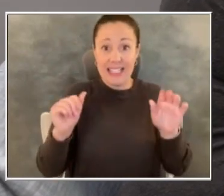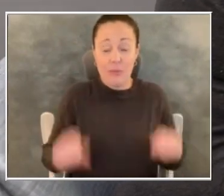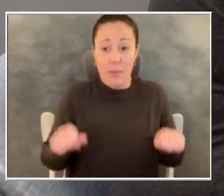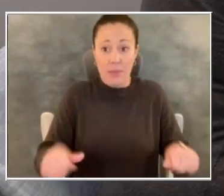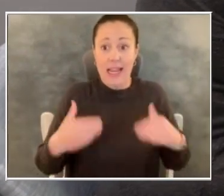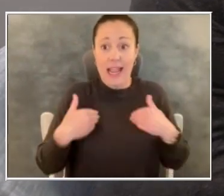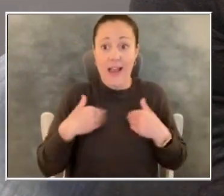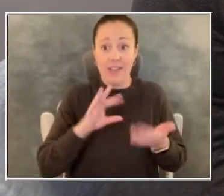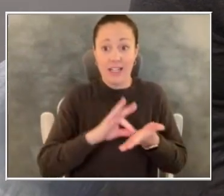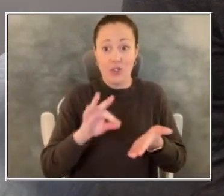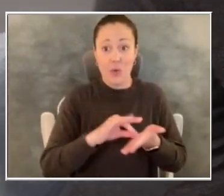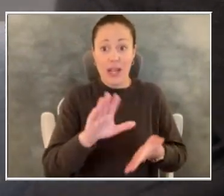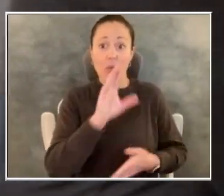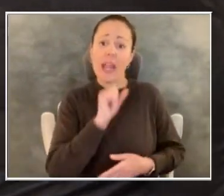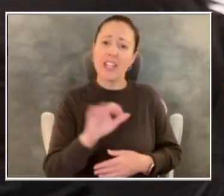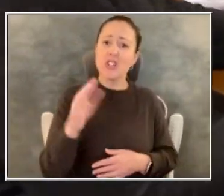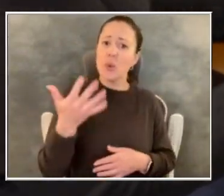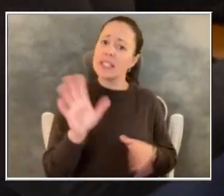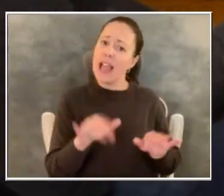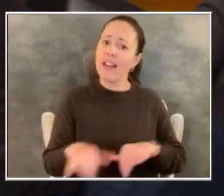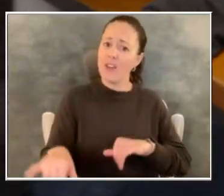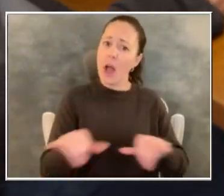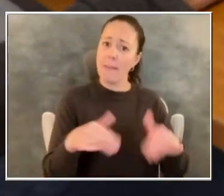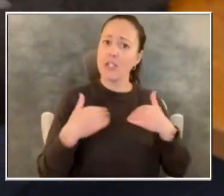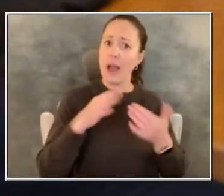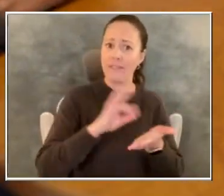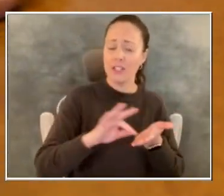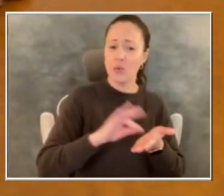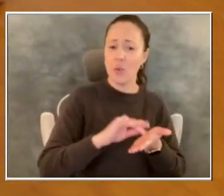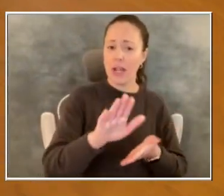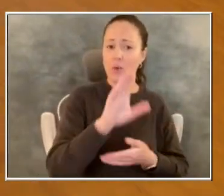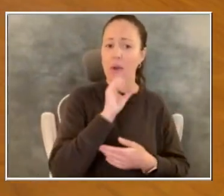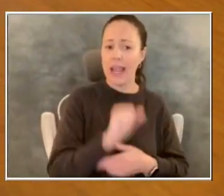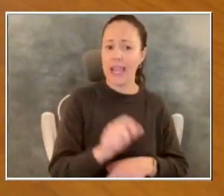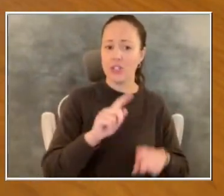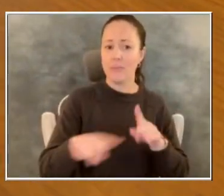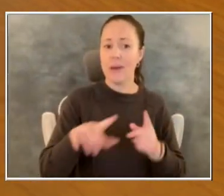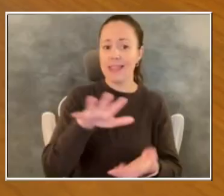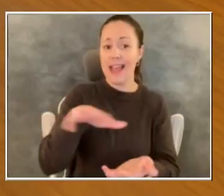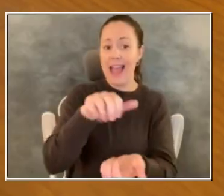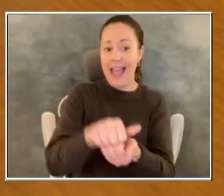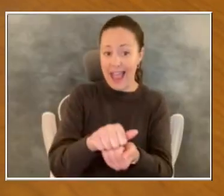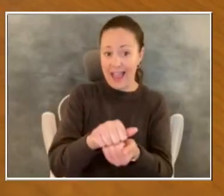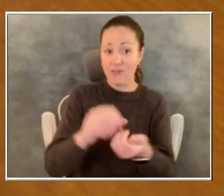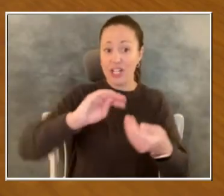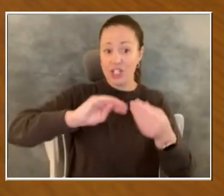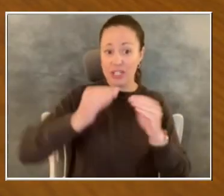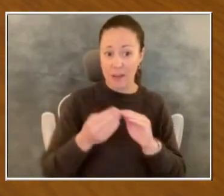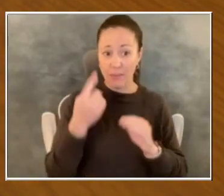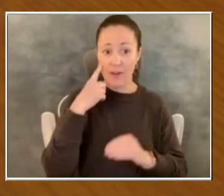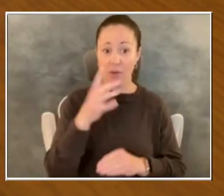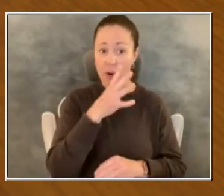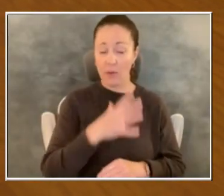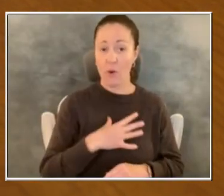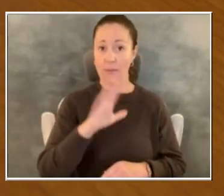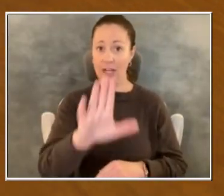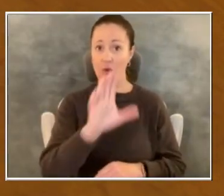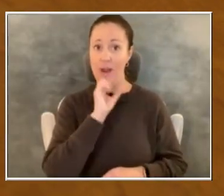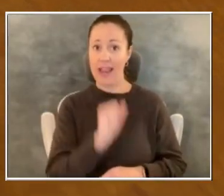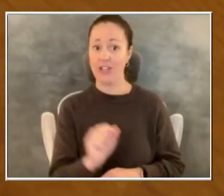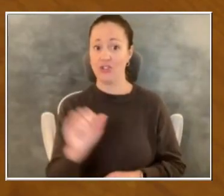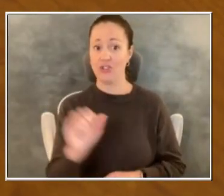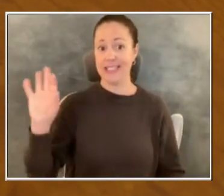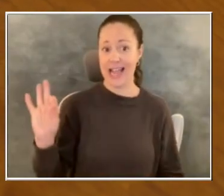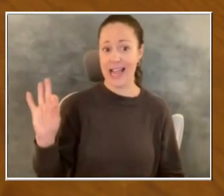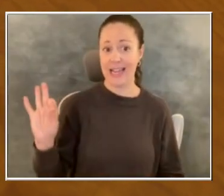is common to have a score at your age, but the average score for a female your age is a 9. So your score of